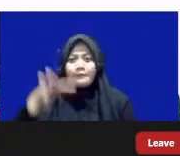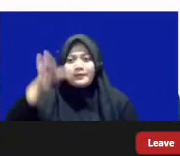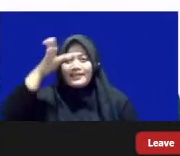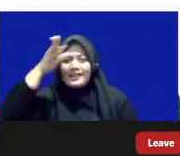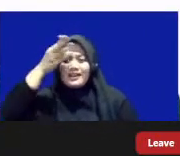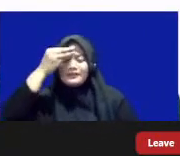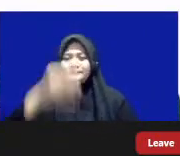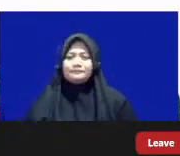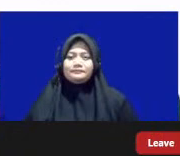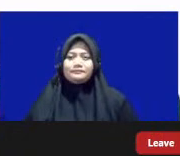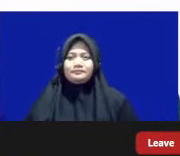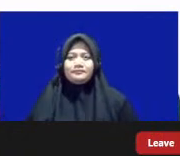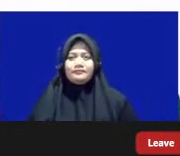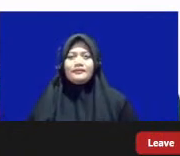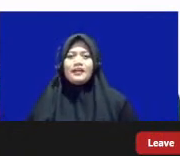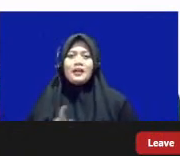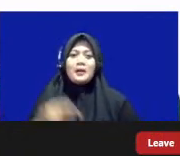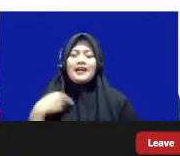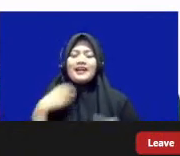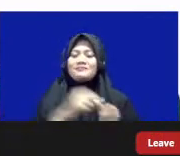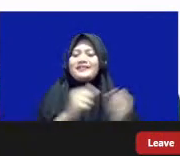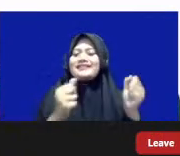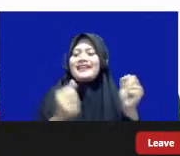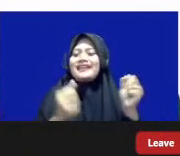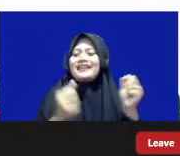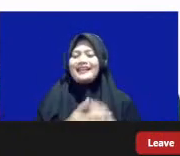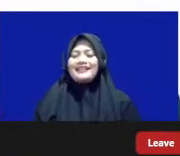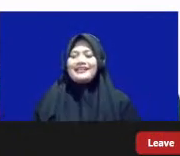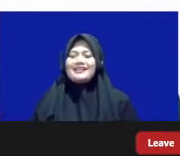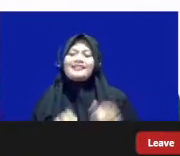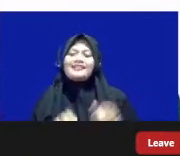in Indonesia, with storms, cyclones,